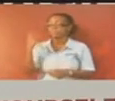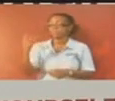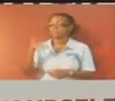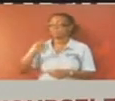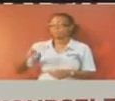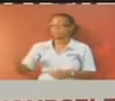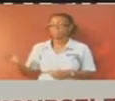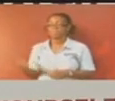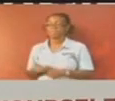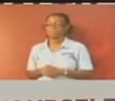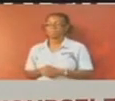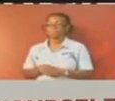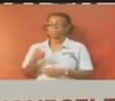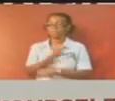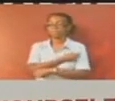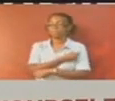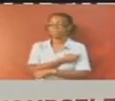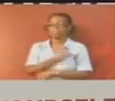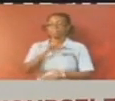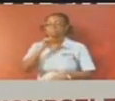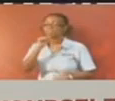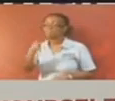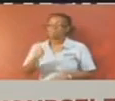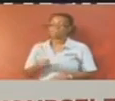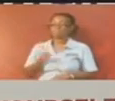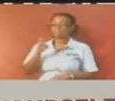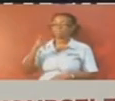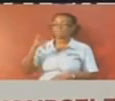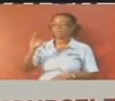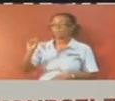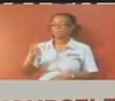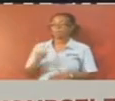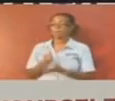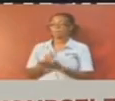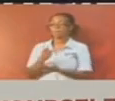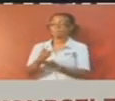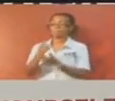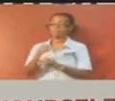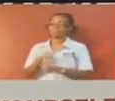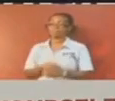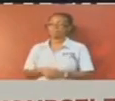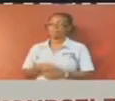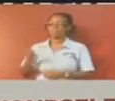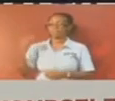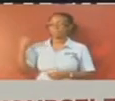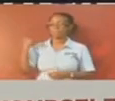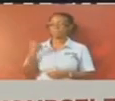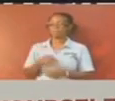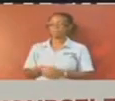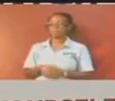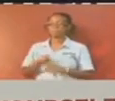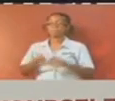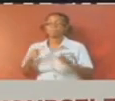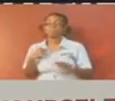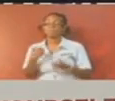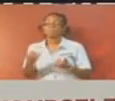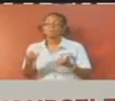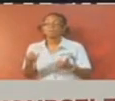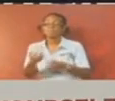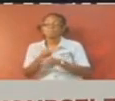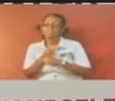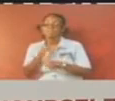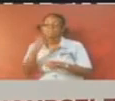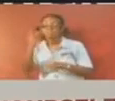not WHO approved at the time. I am urging all